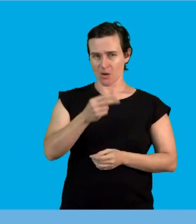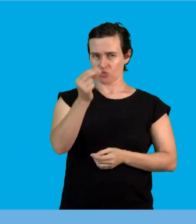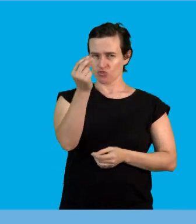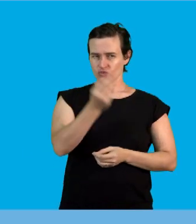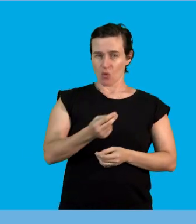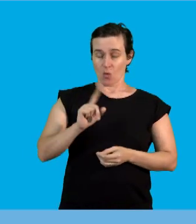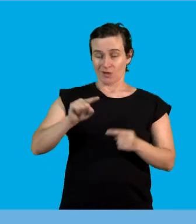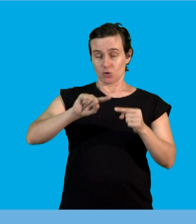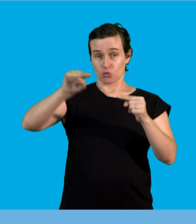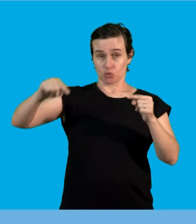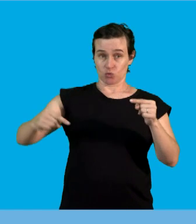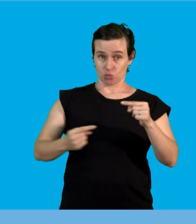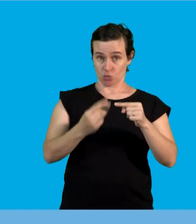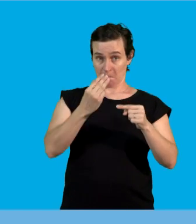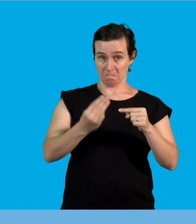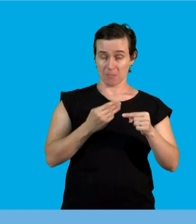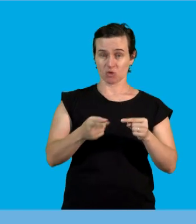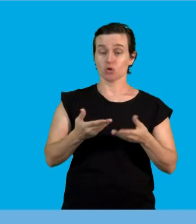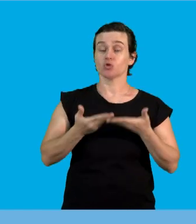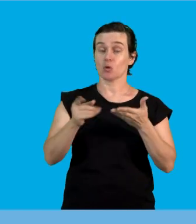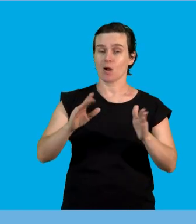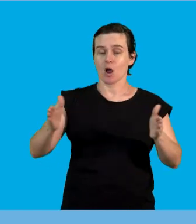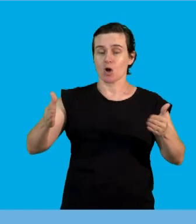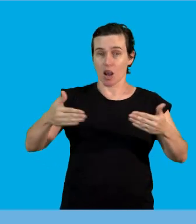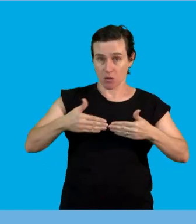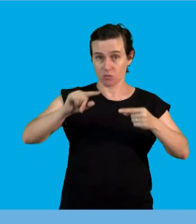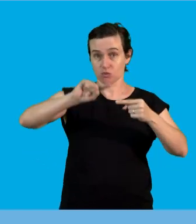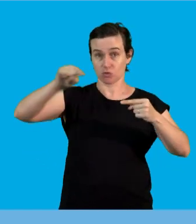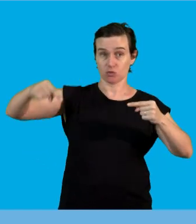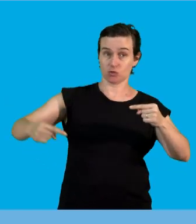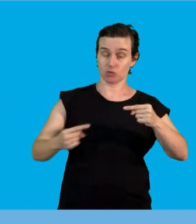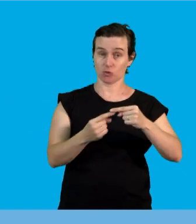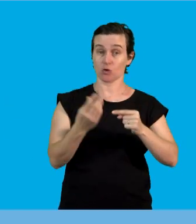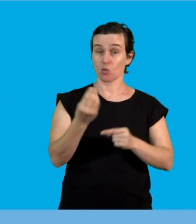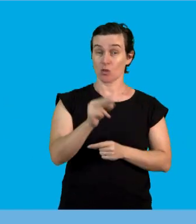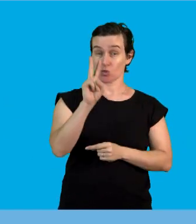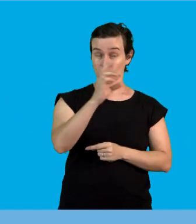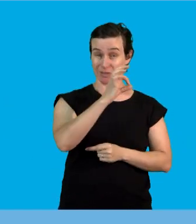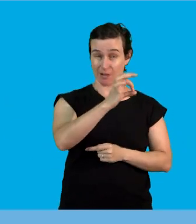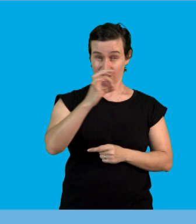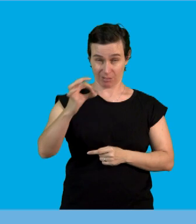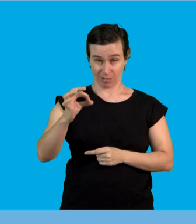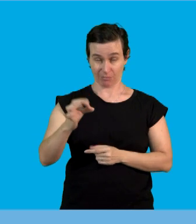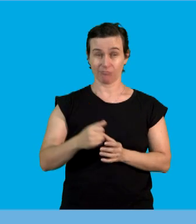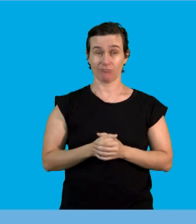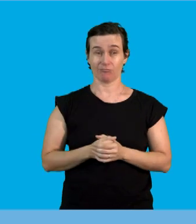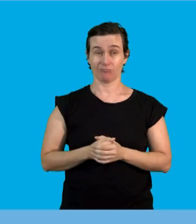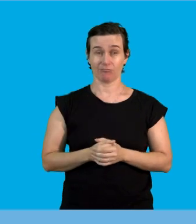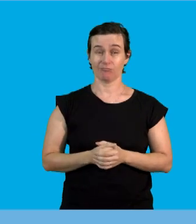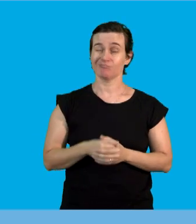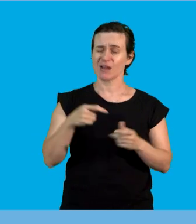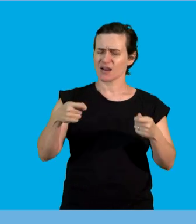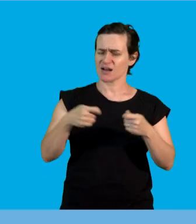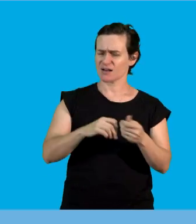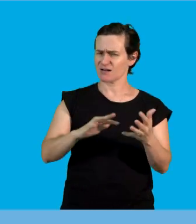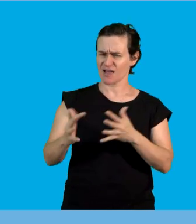supposed to draw a circuit diagram that is showing a closed circuit with two cells. The